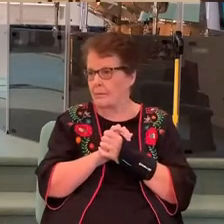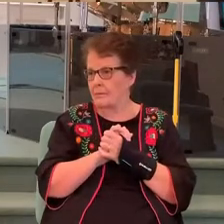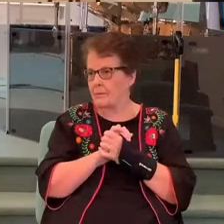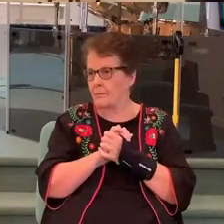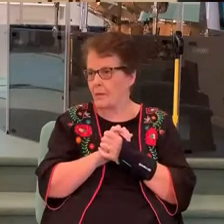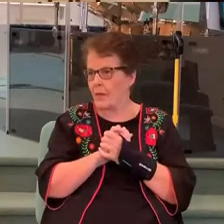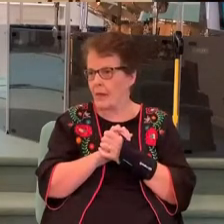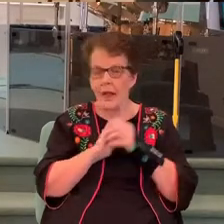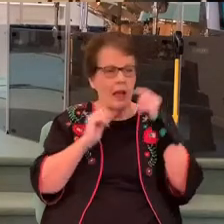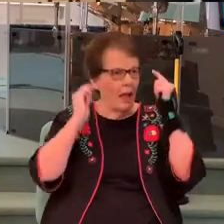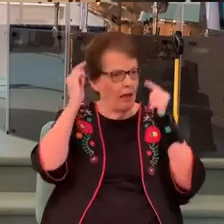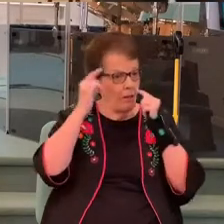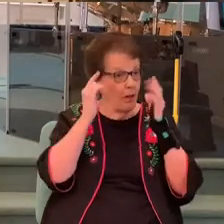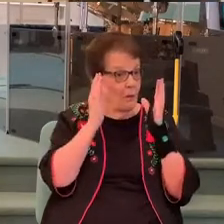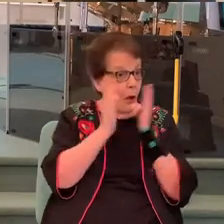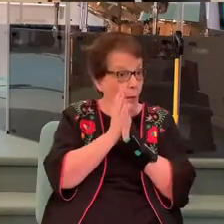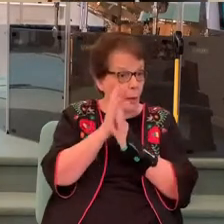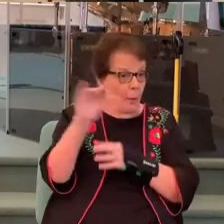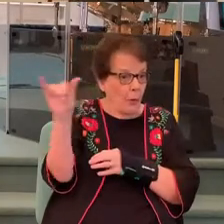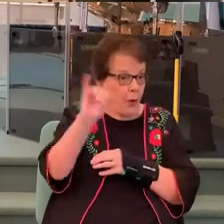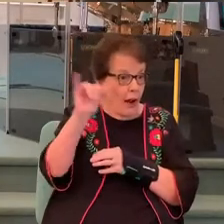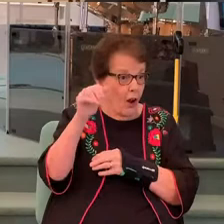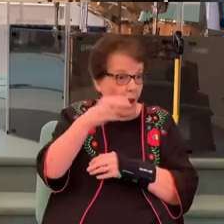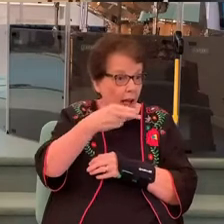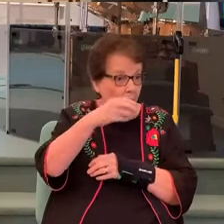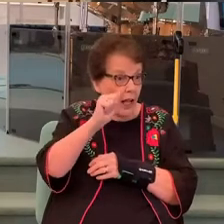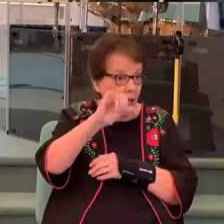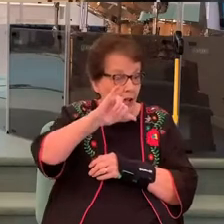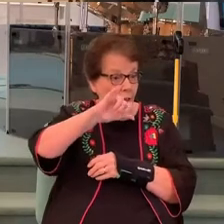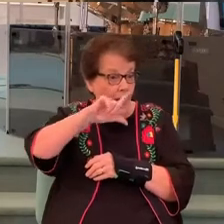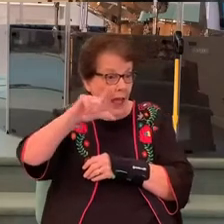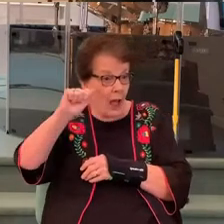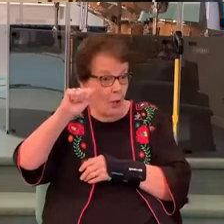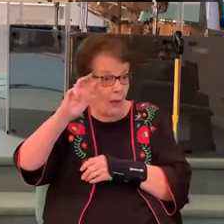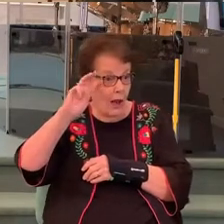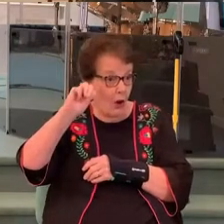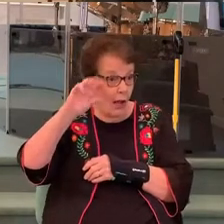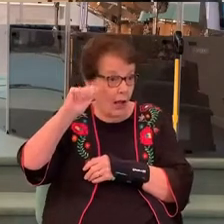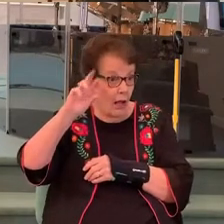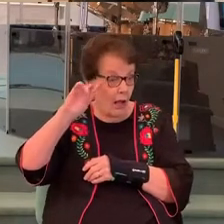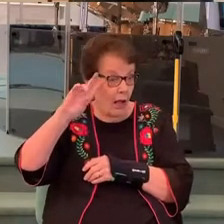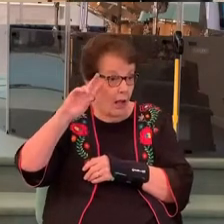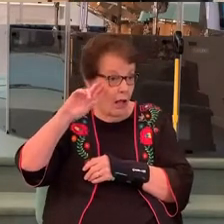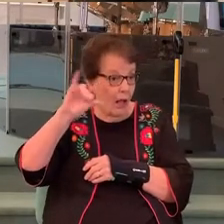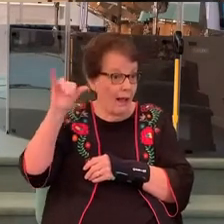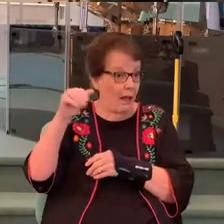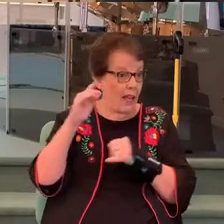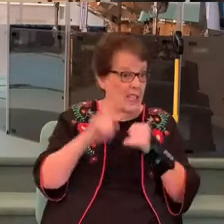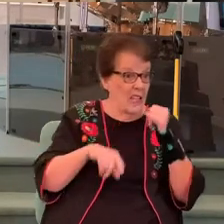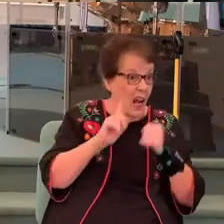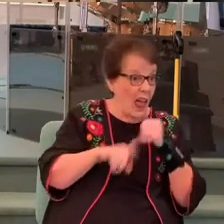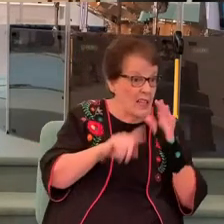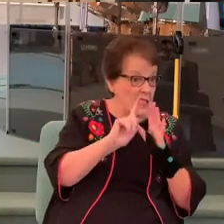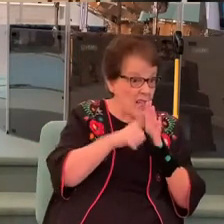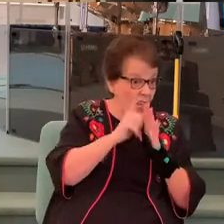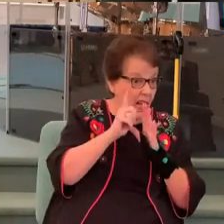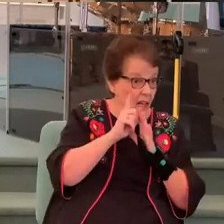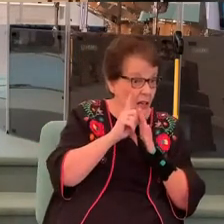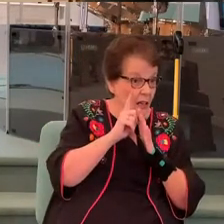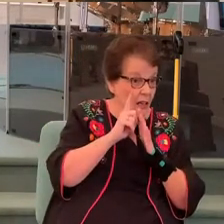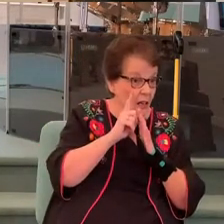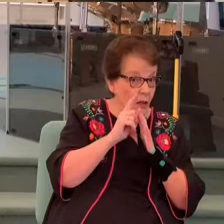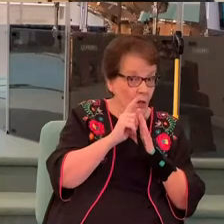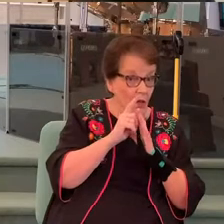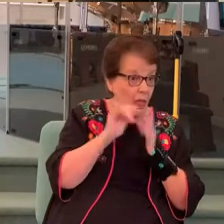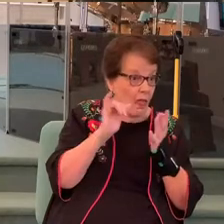You think about prayer like a Hail Mary. Sometimes we treat prayer like a Hail Mary. We wait until the last second. We wait until